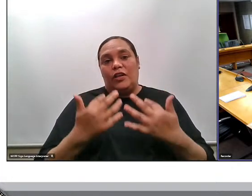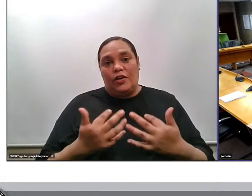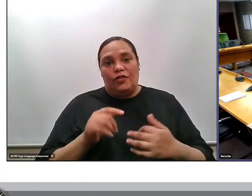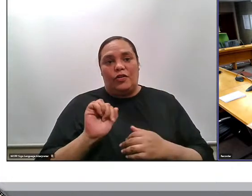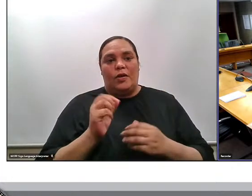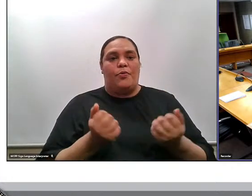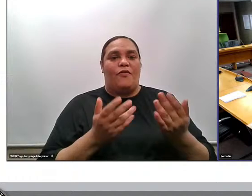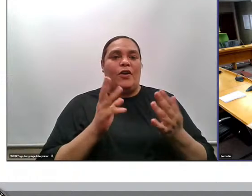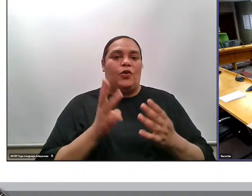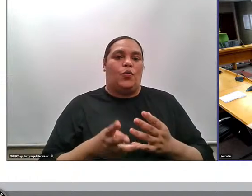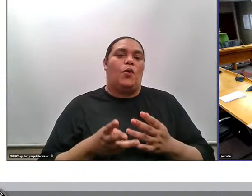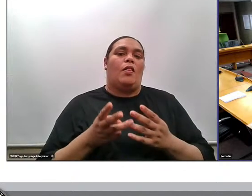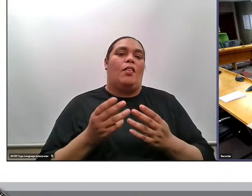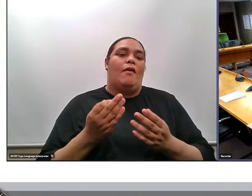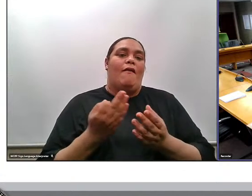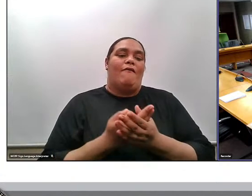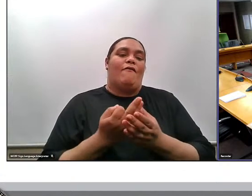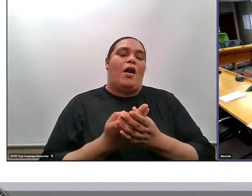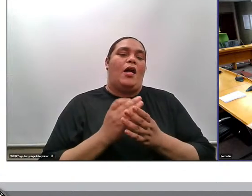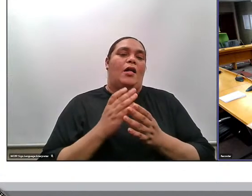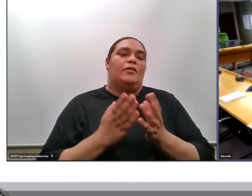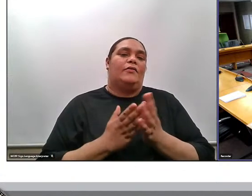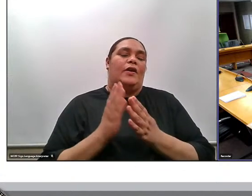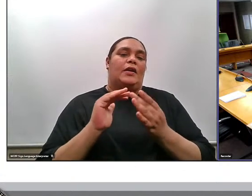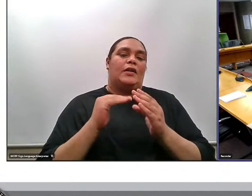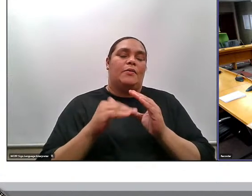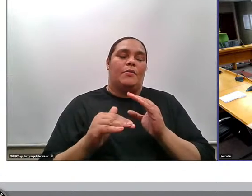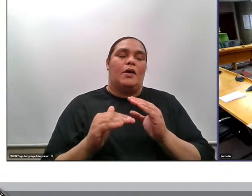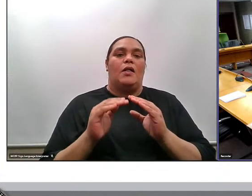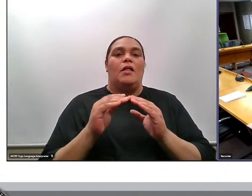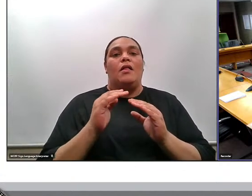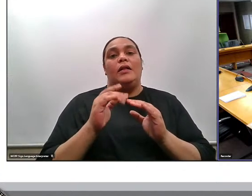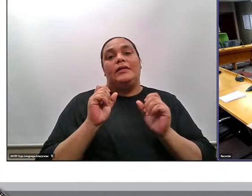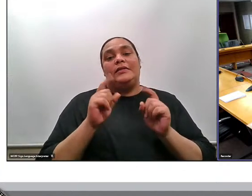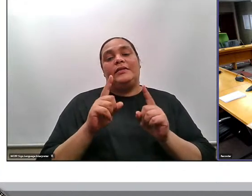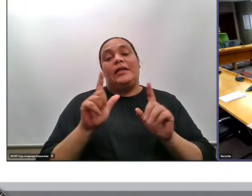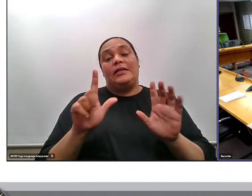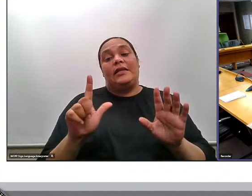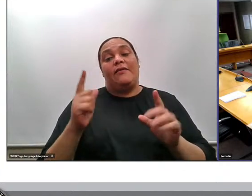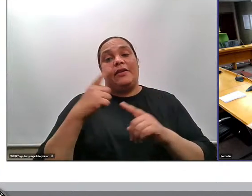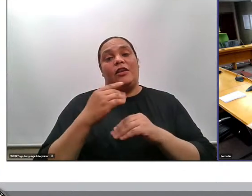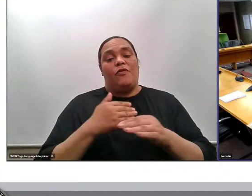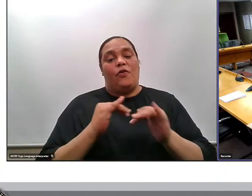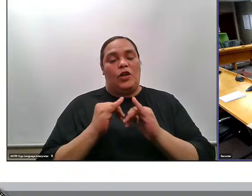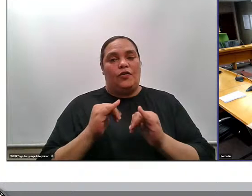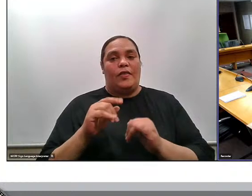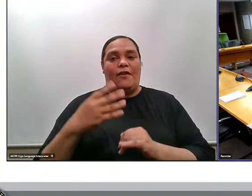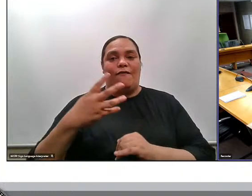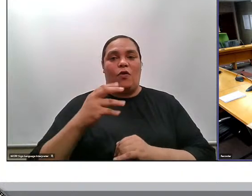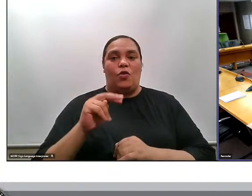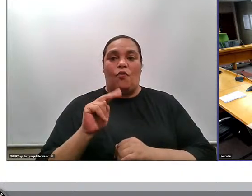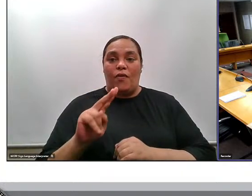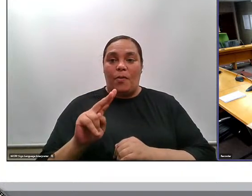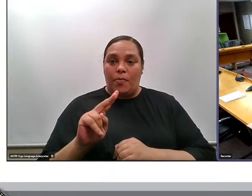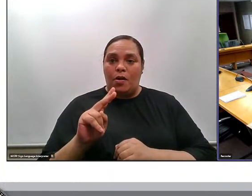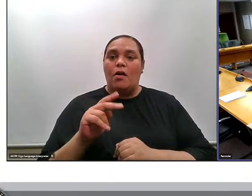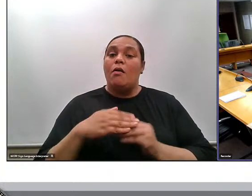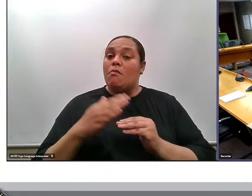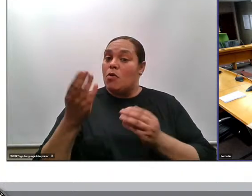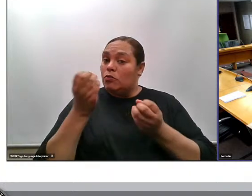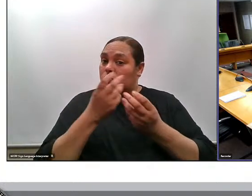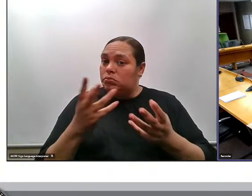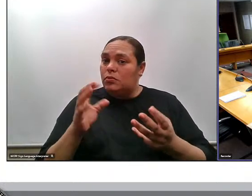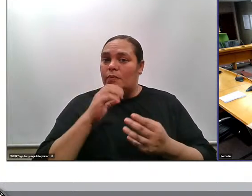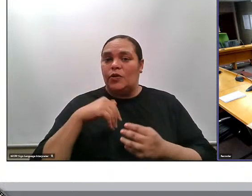will provide electronic files on the candidates 7 days before the interviews take place. So that will be the 4th of November, further noting that